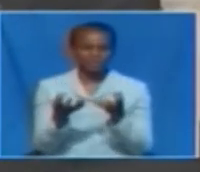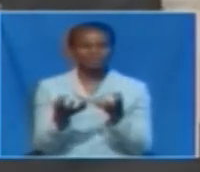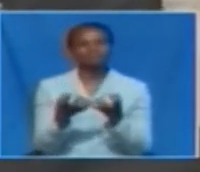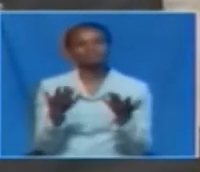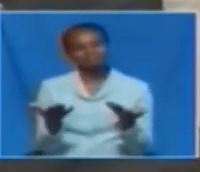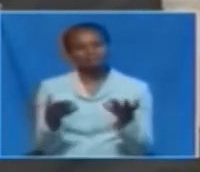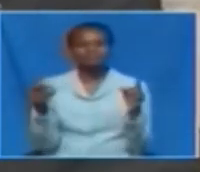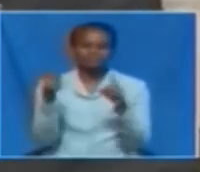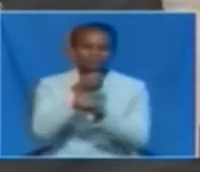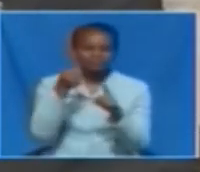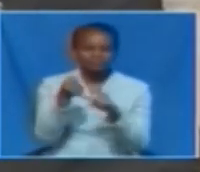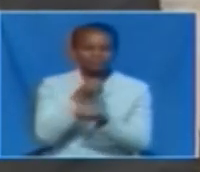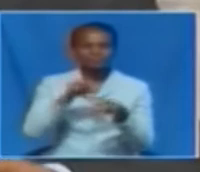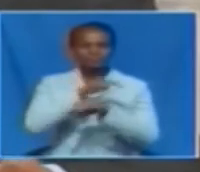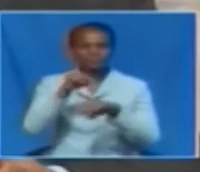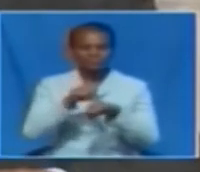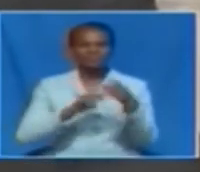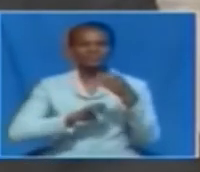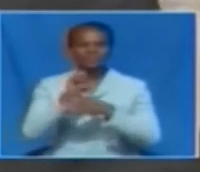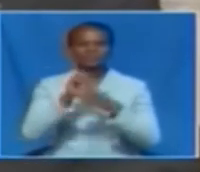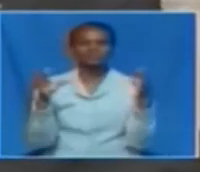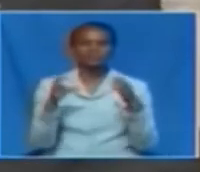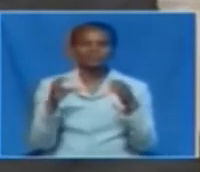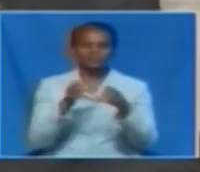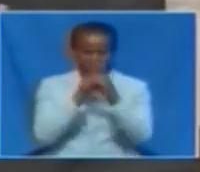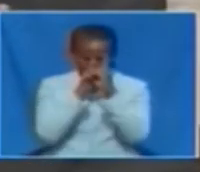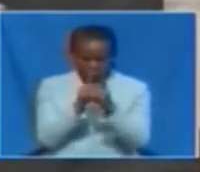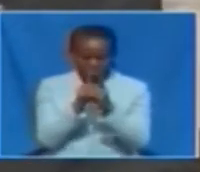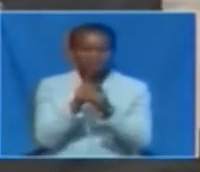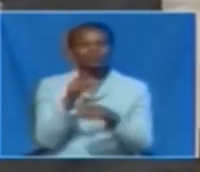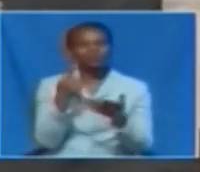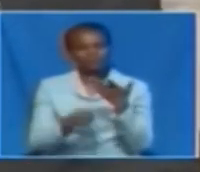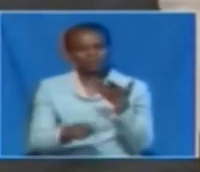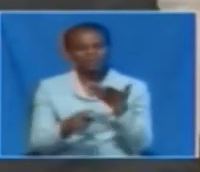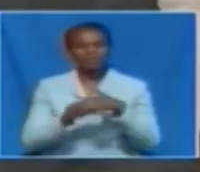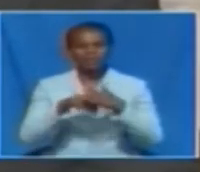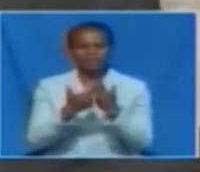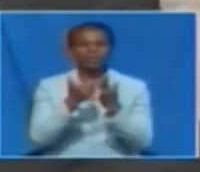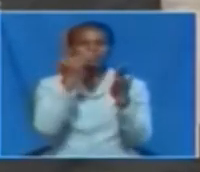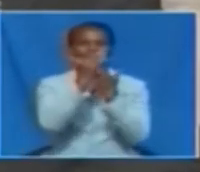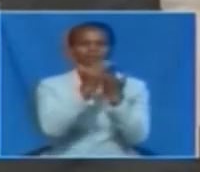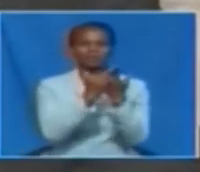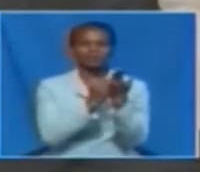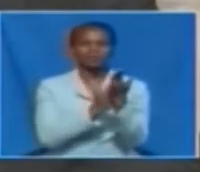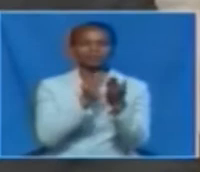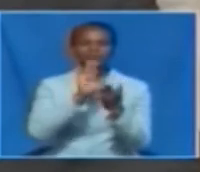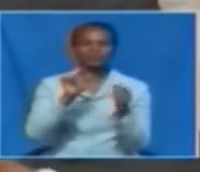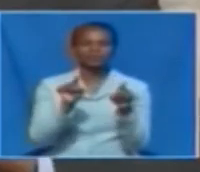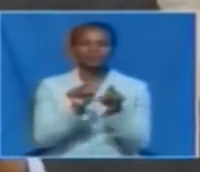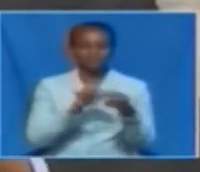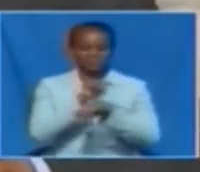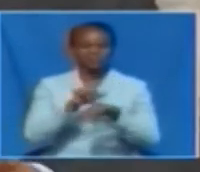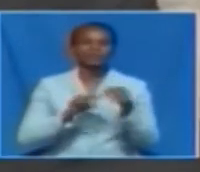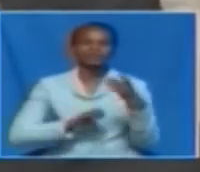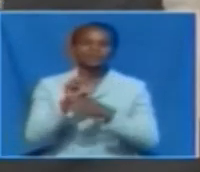the National Executive Committee to make certain decisions that would favor them or their agenda. And then the National Executive Committee has